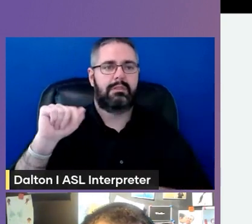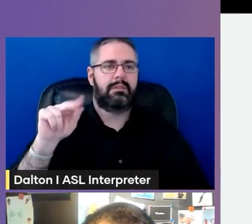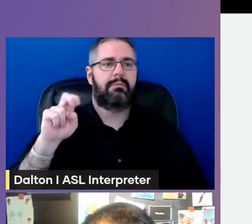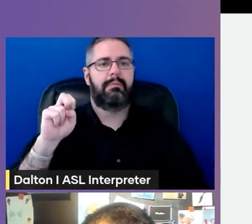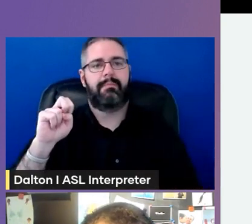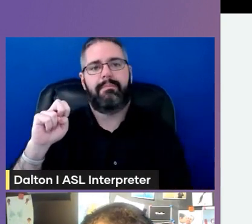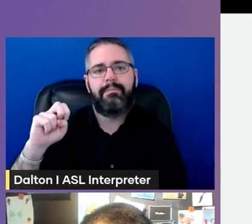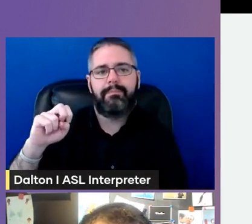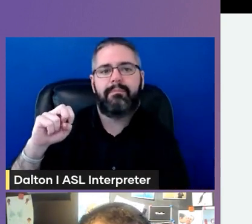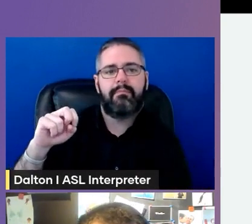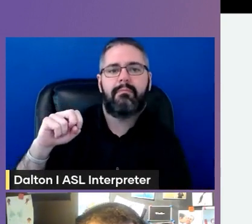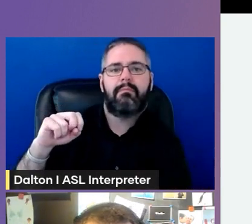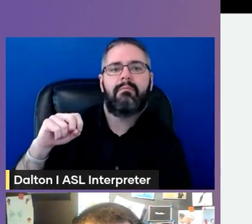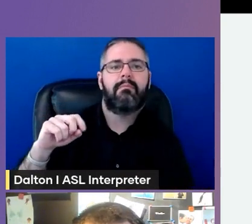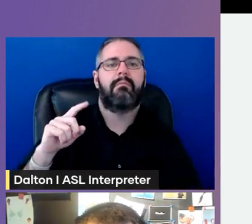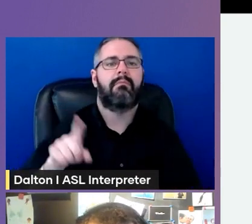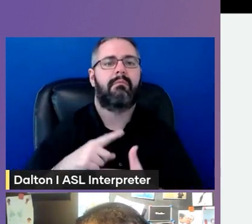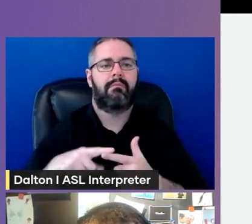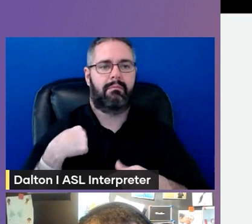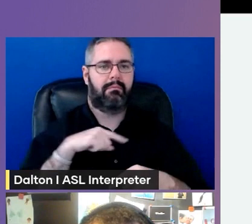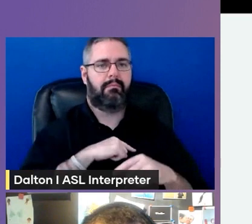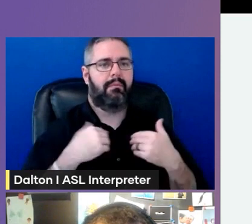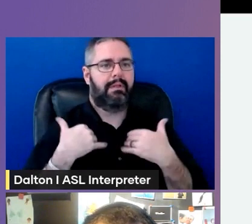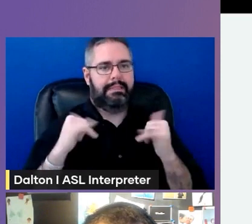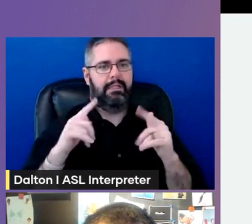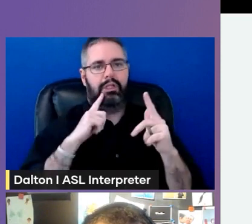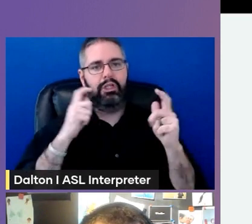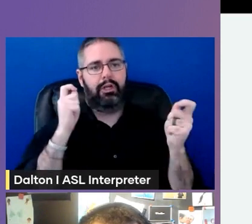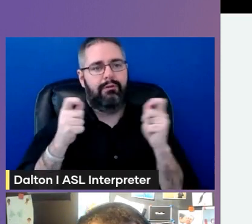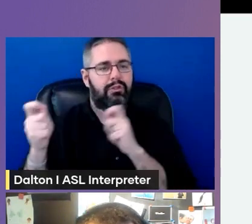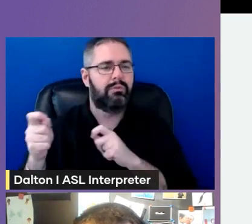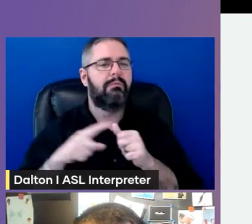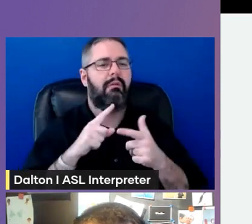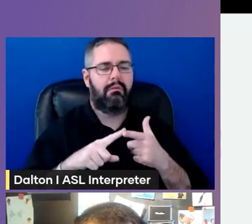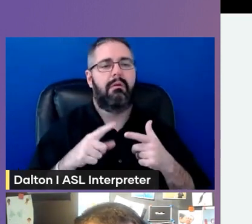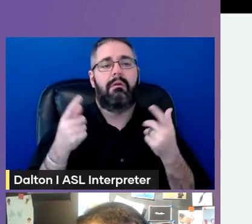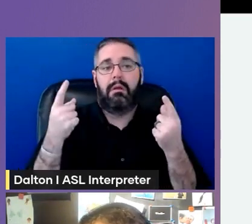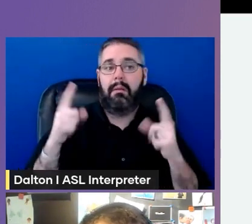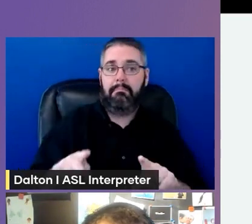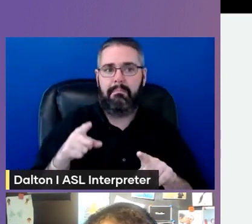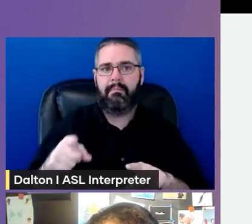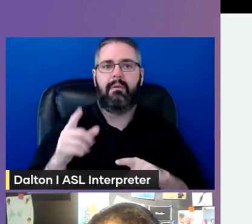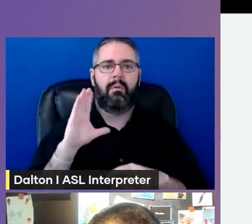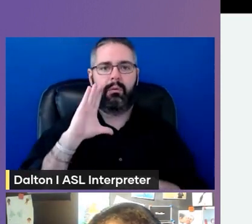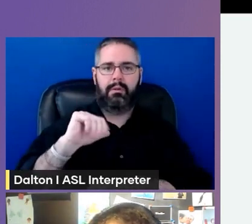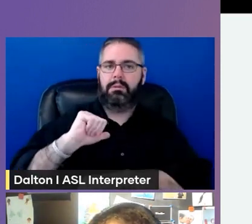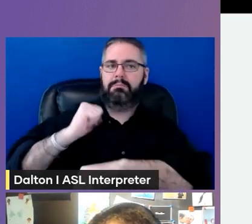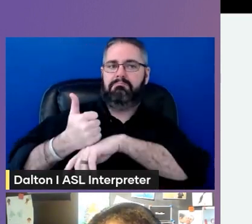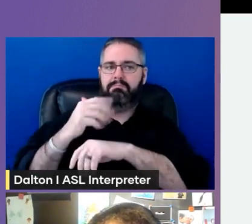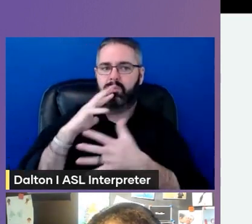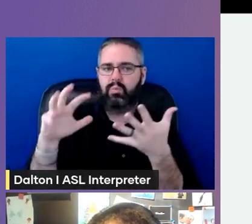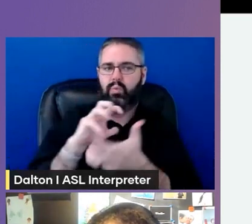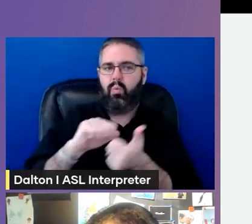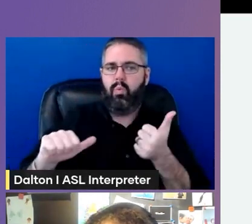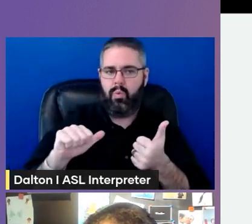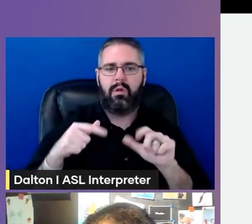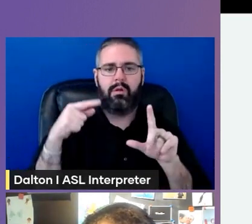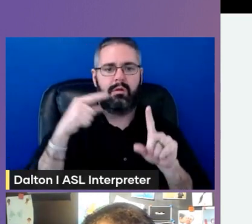was successful or if it's still converging. And then we're going to implement destroy, because